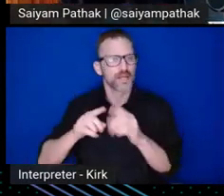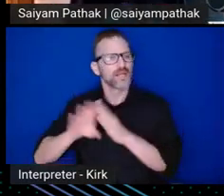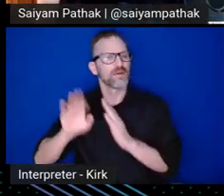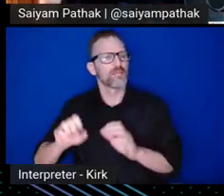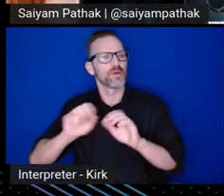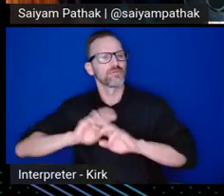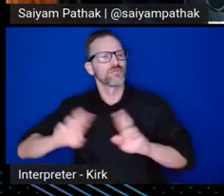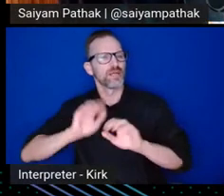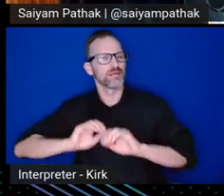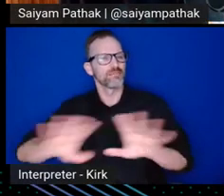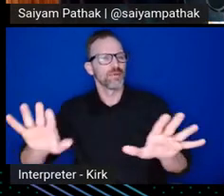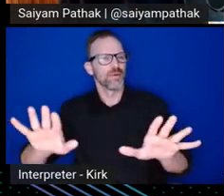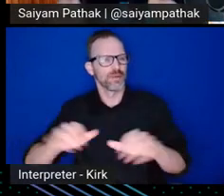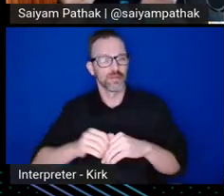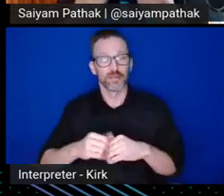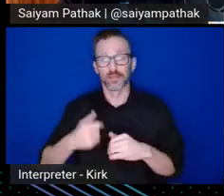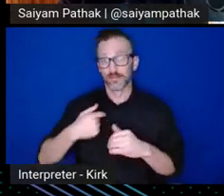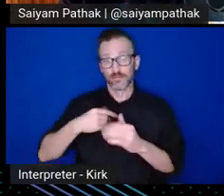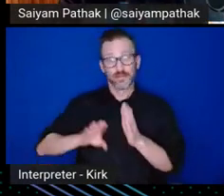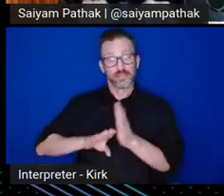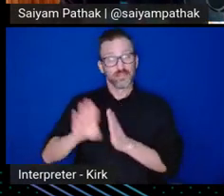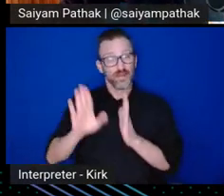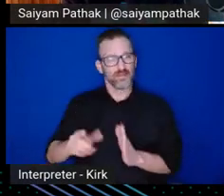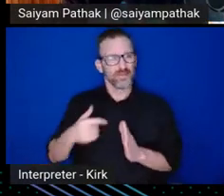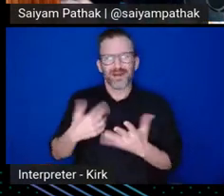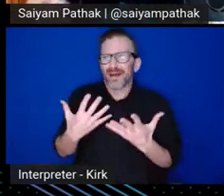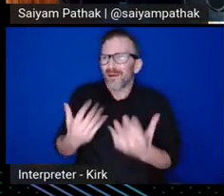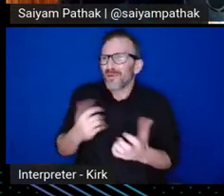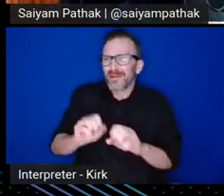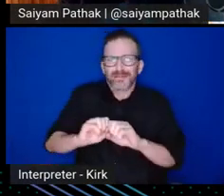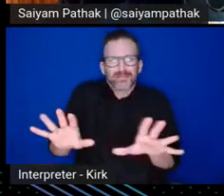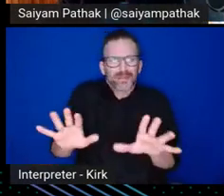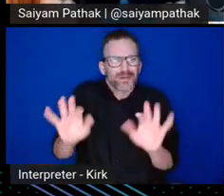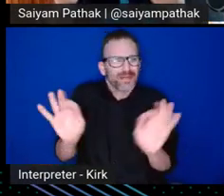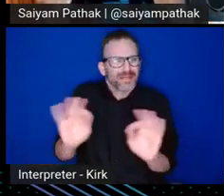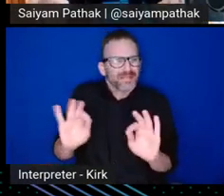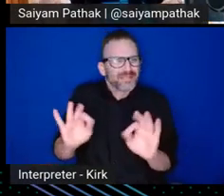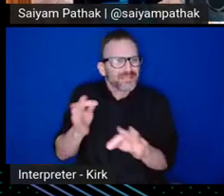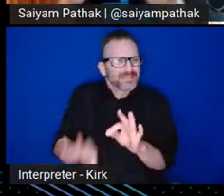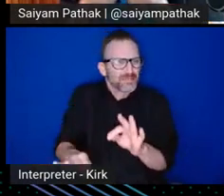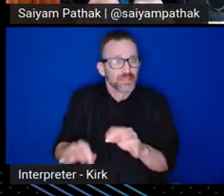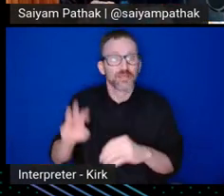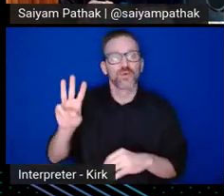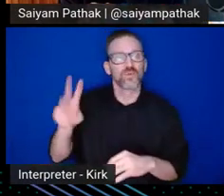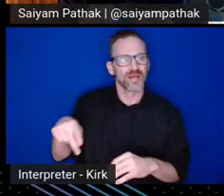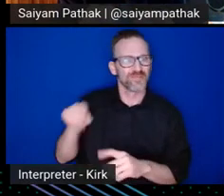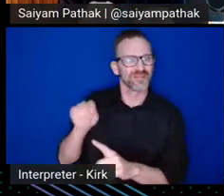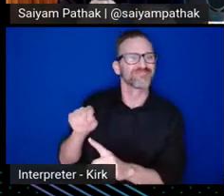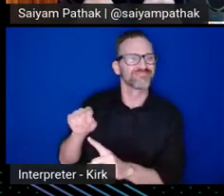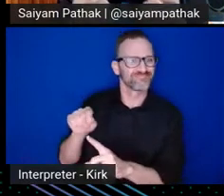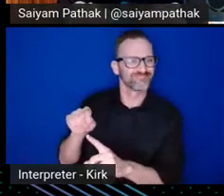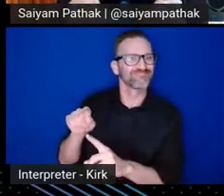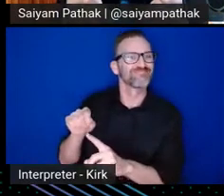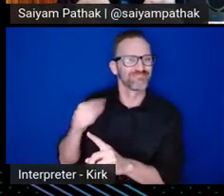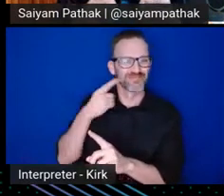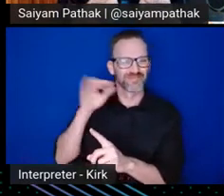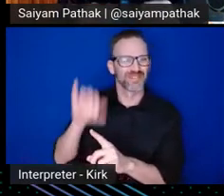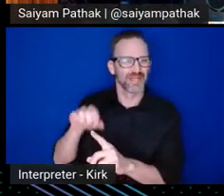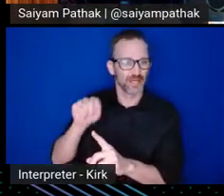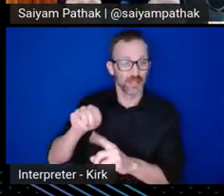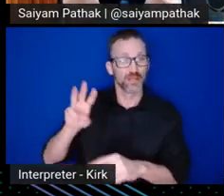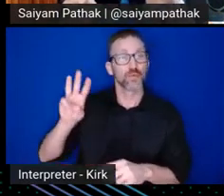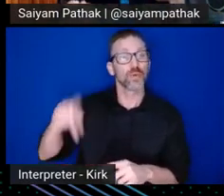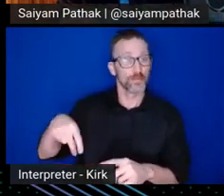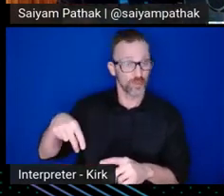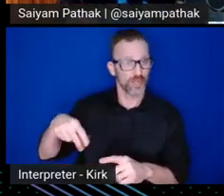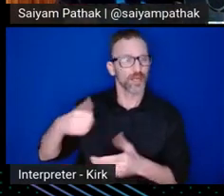a developer, I just need to deploy, and this is what Waypoint is actually solving. They are solving the